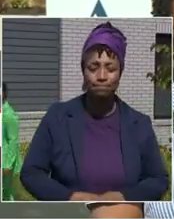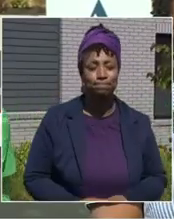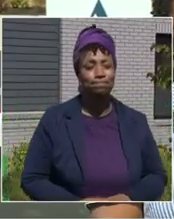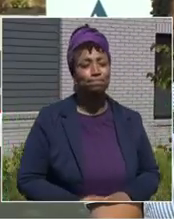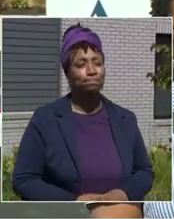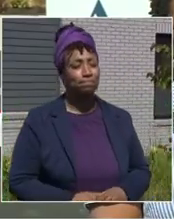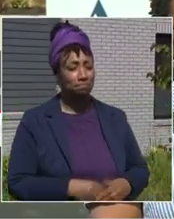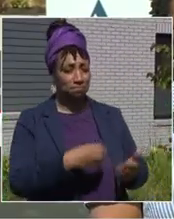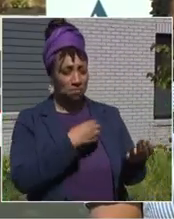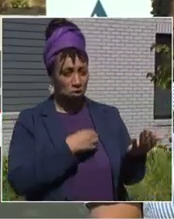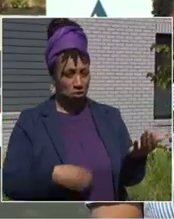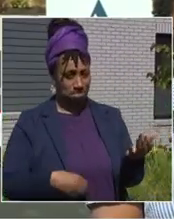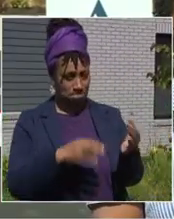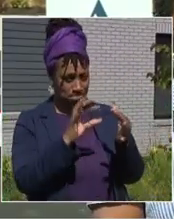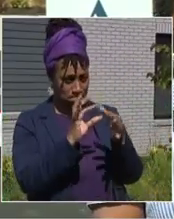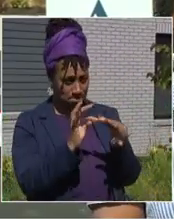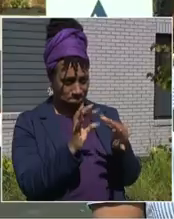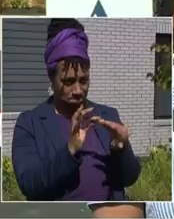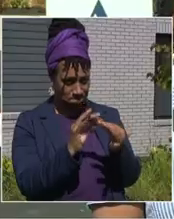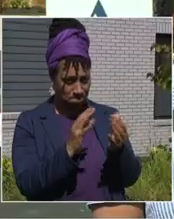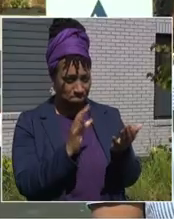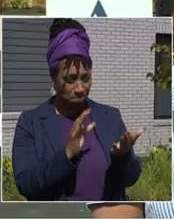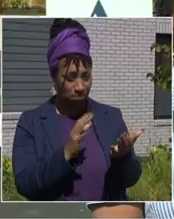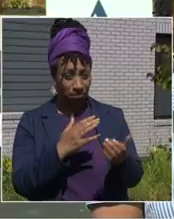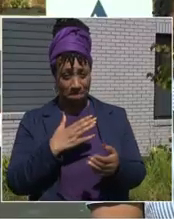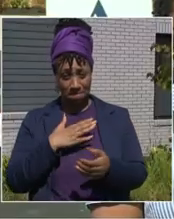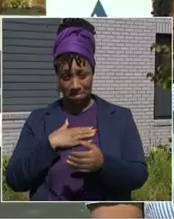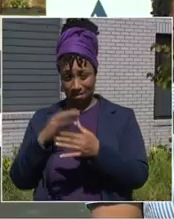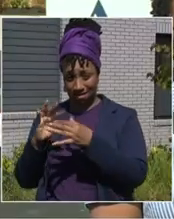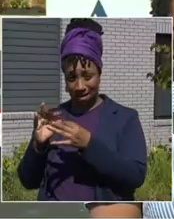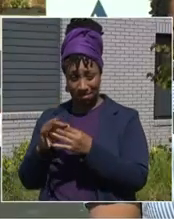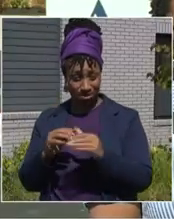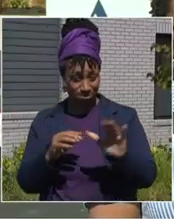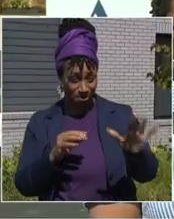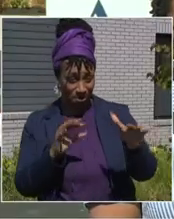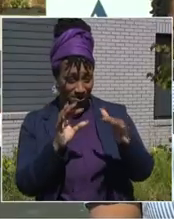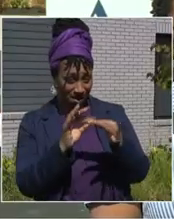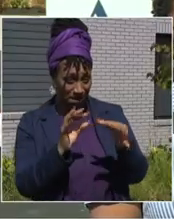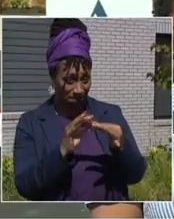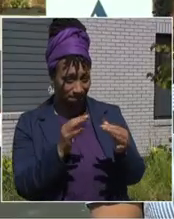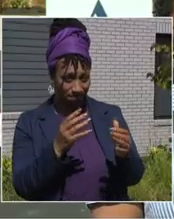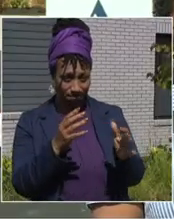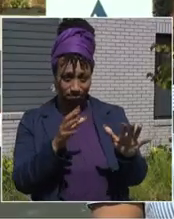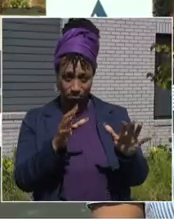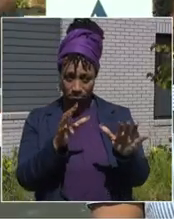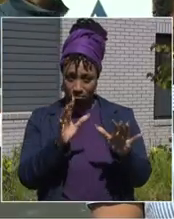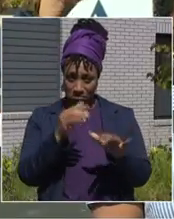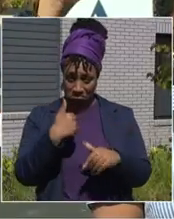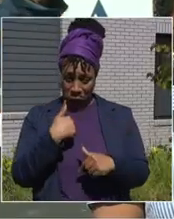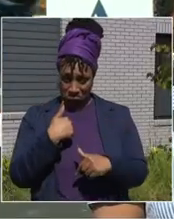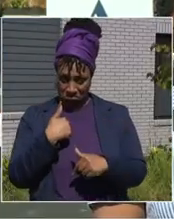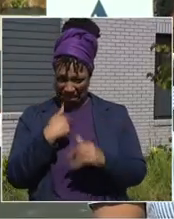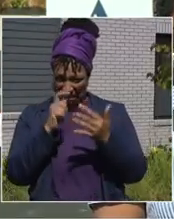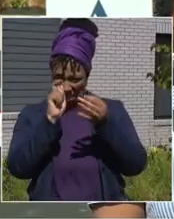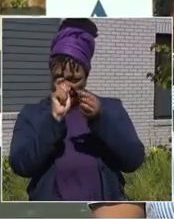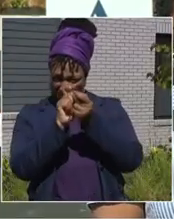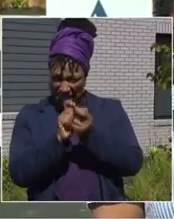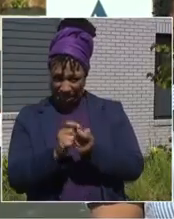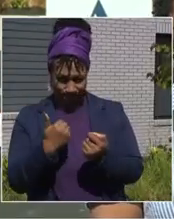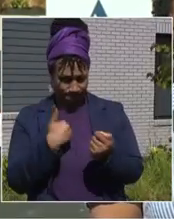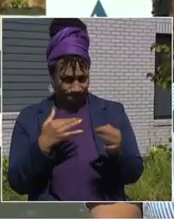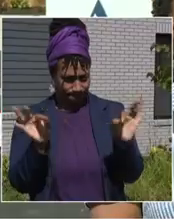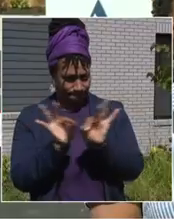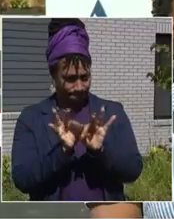I said and also in what you said. And sometimes people choose our